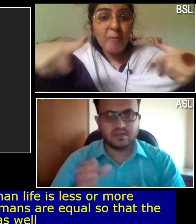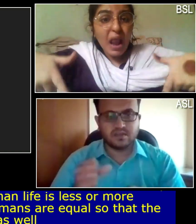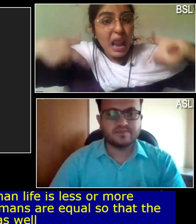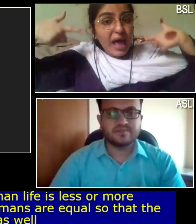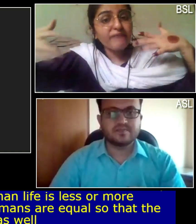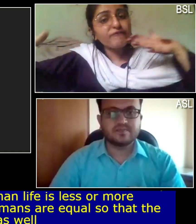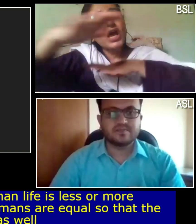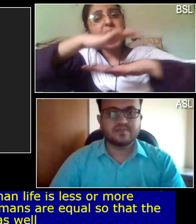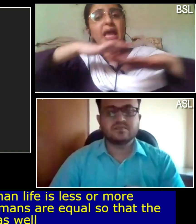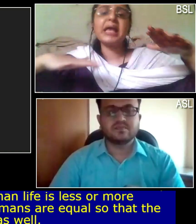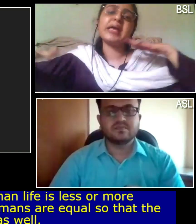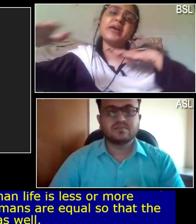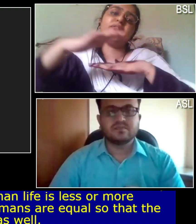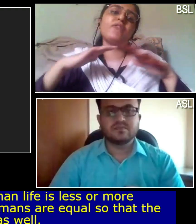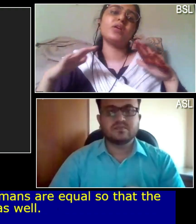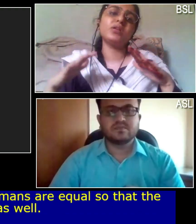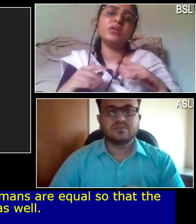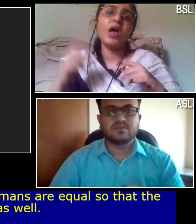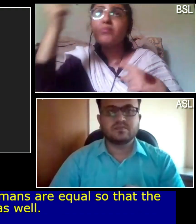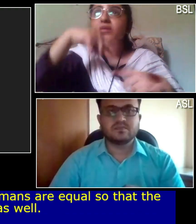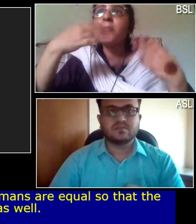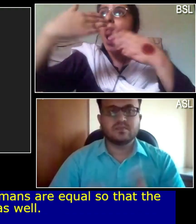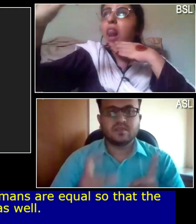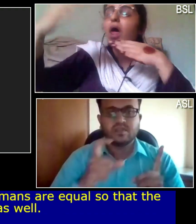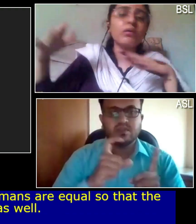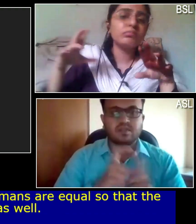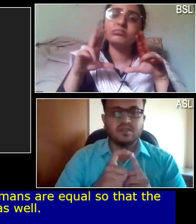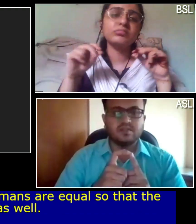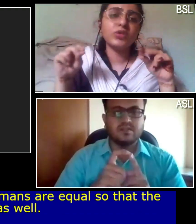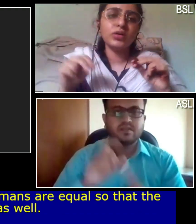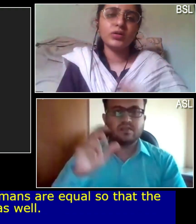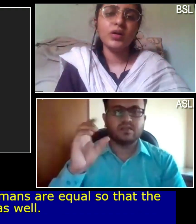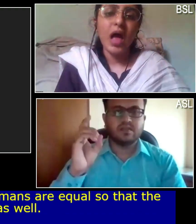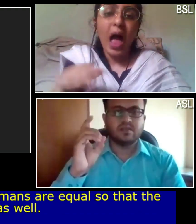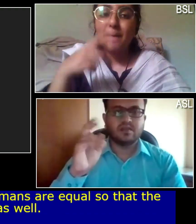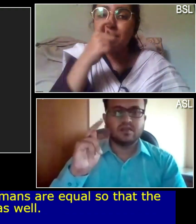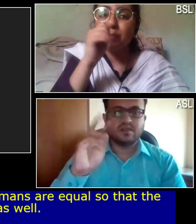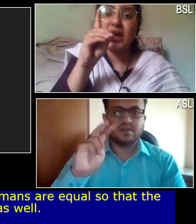David mentioned about web accessibility training,